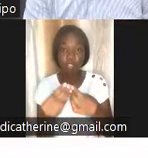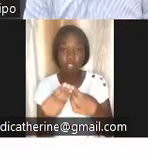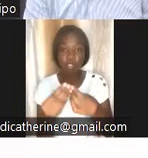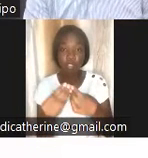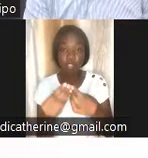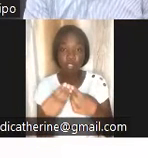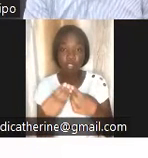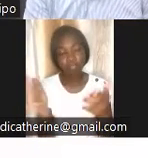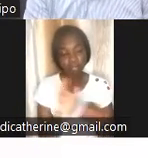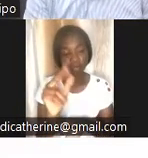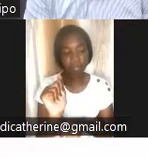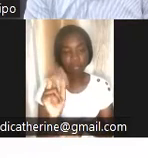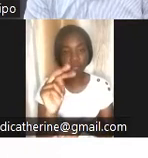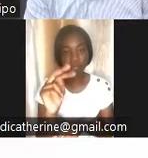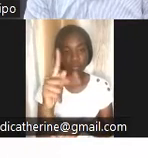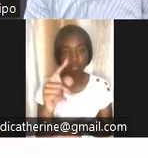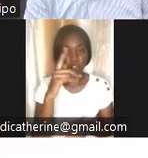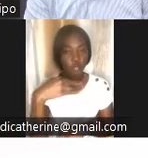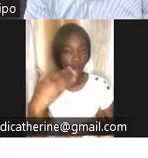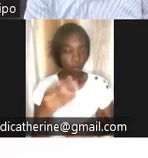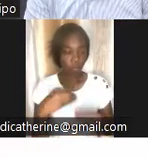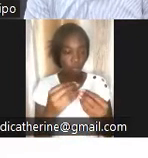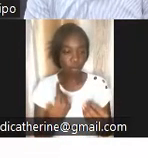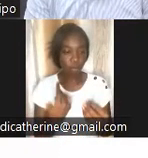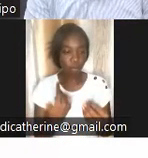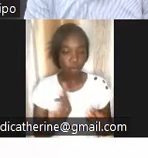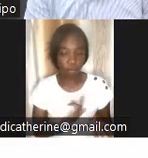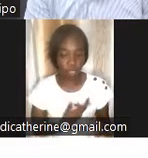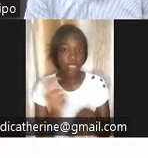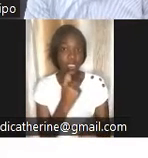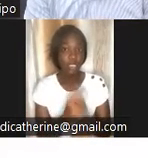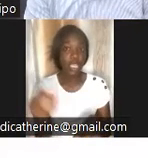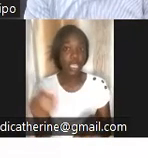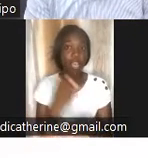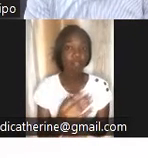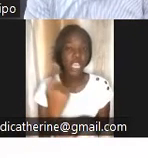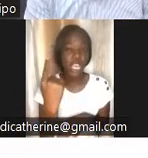giving us trainings after each and every other